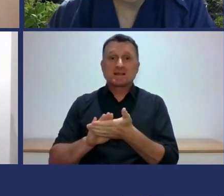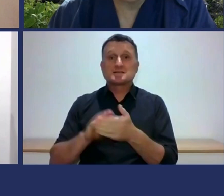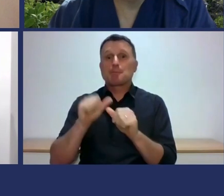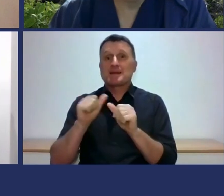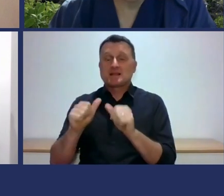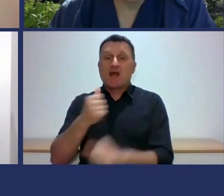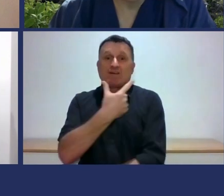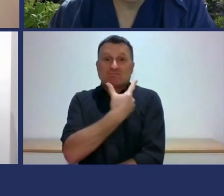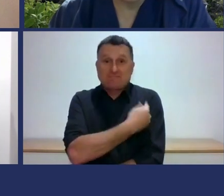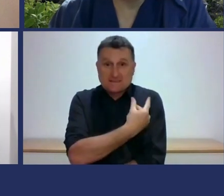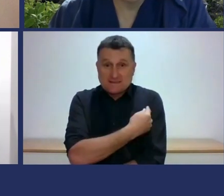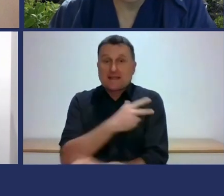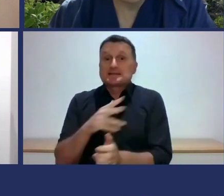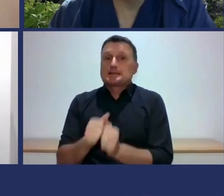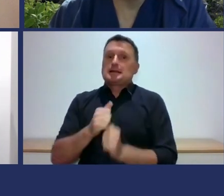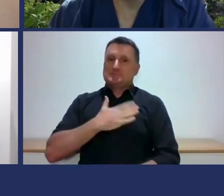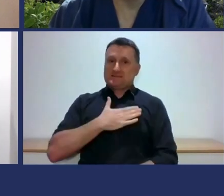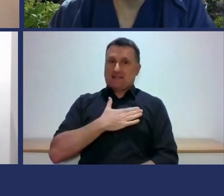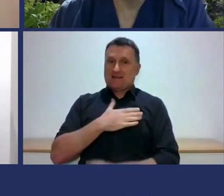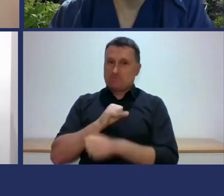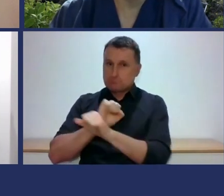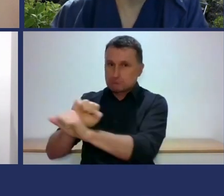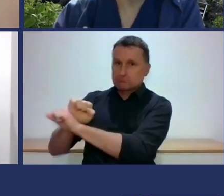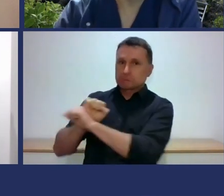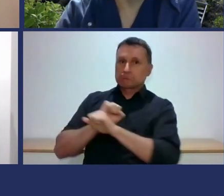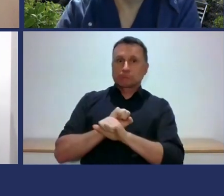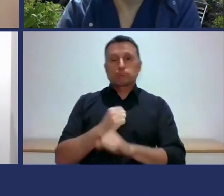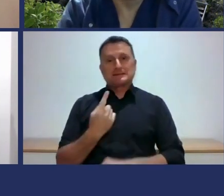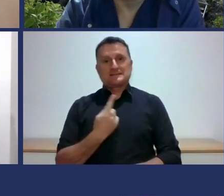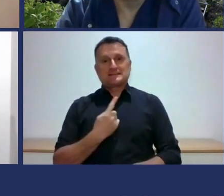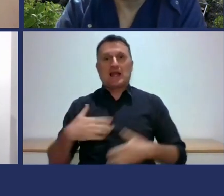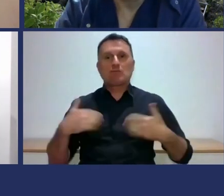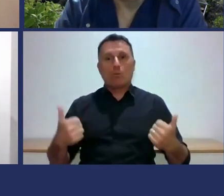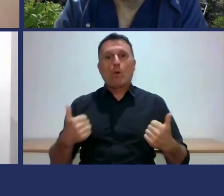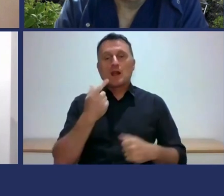stay safe and be protected and stay well. Yeah.